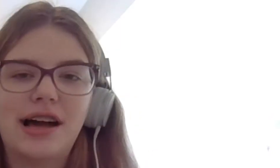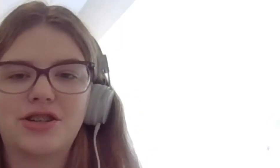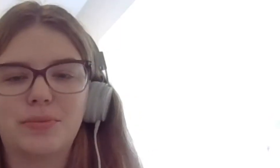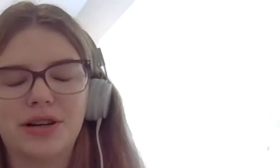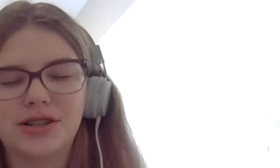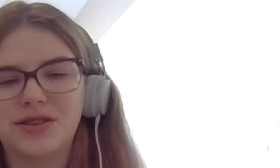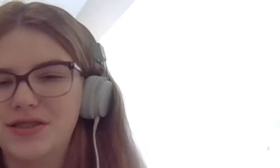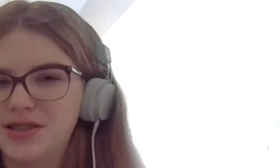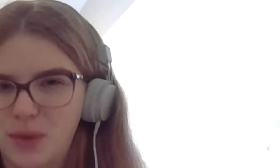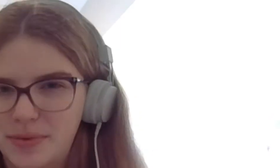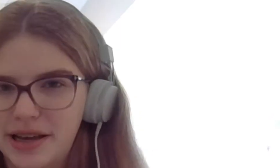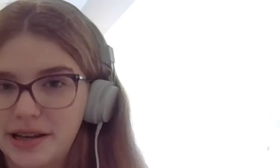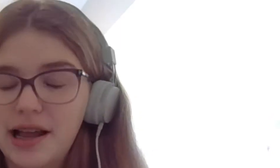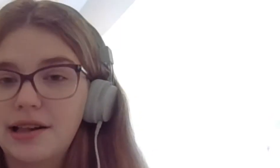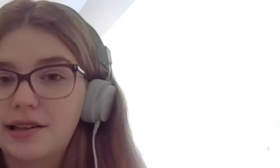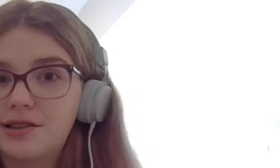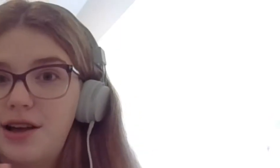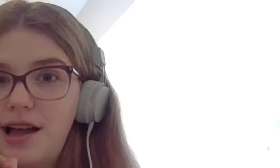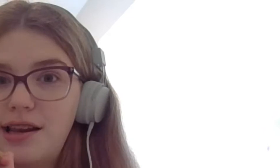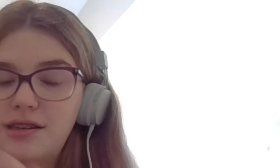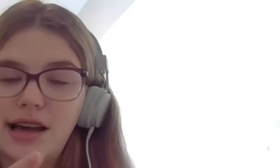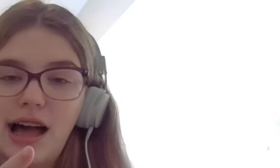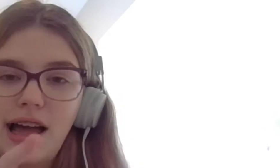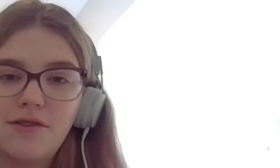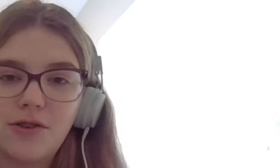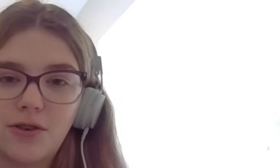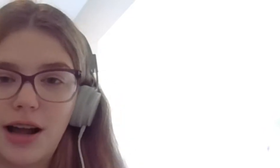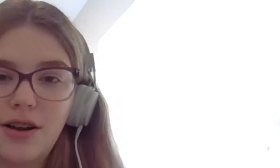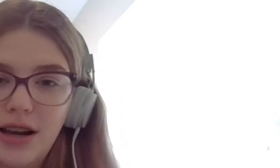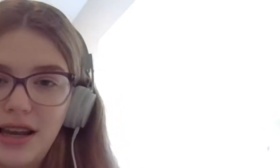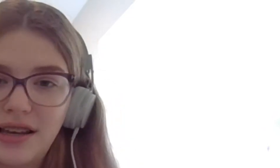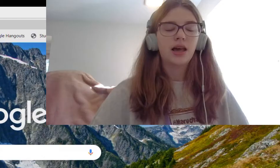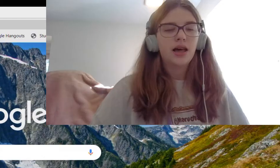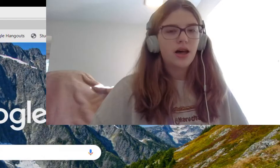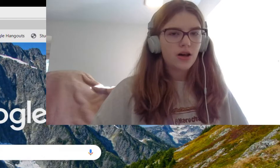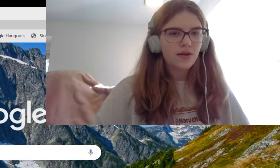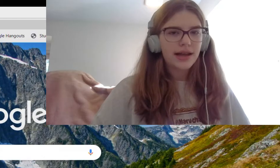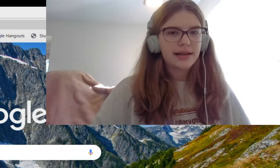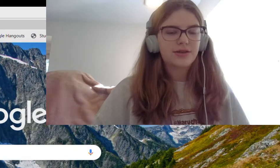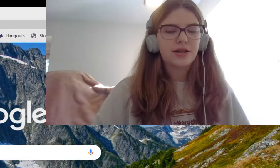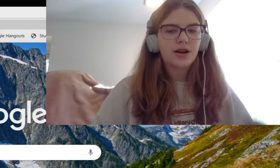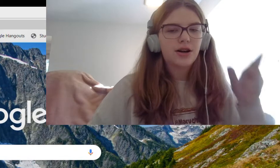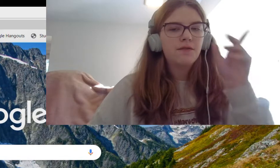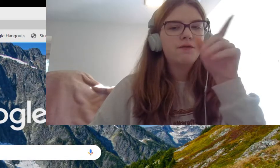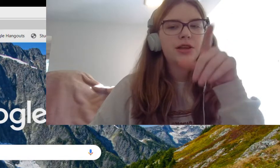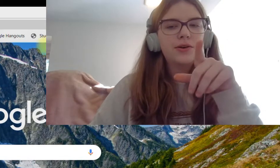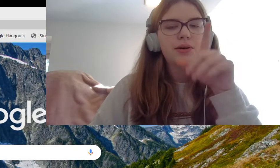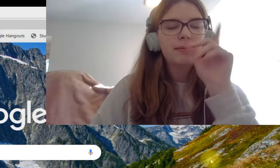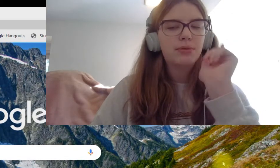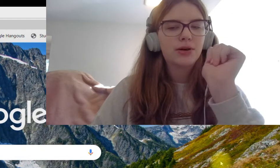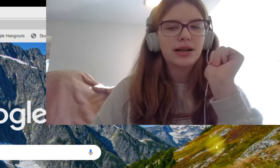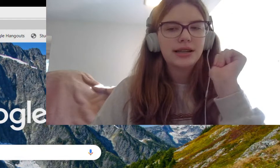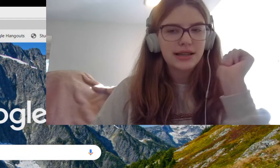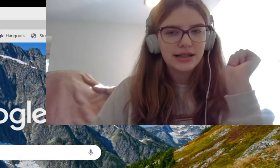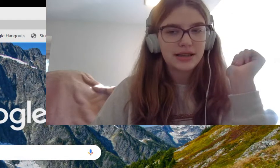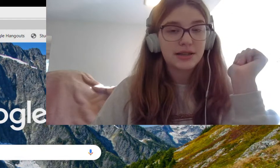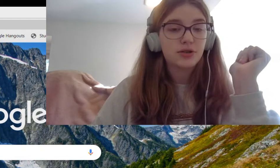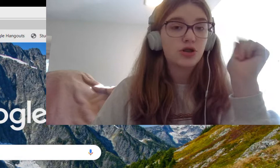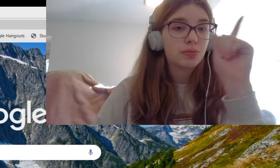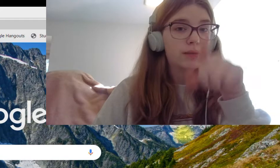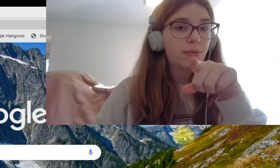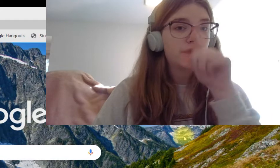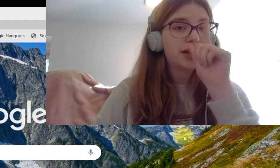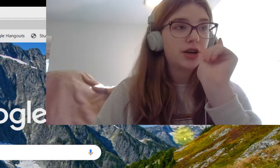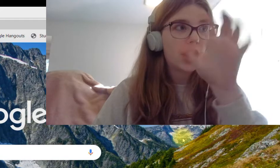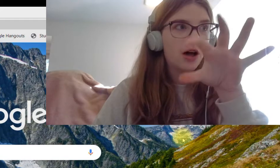on a National Park Services website. Let's go ahead and dive right on in. Okay now, so there are a few important details